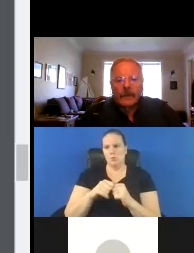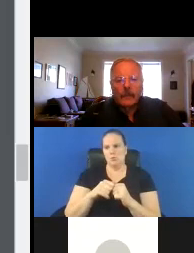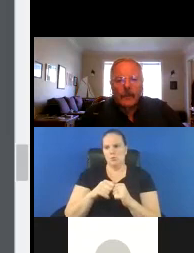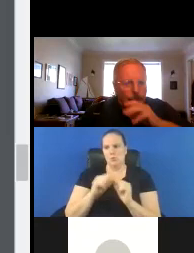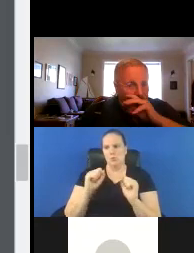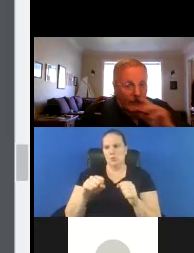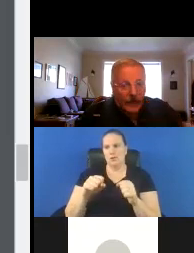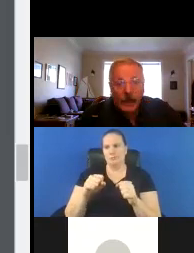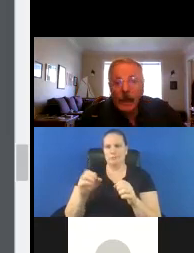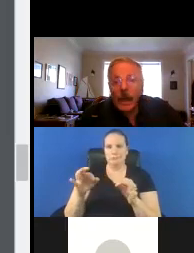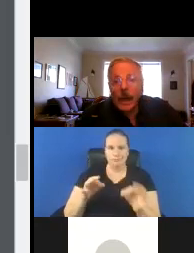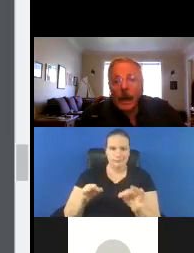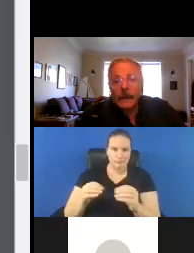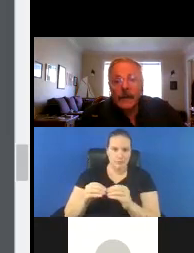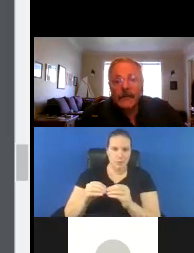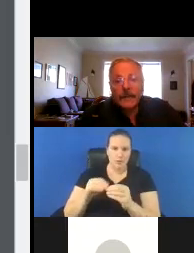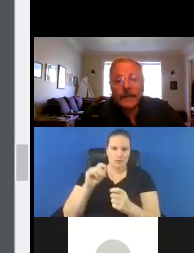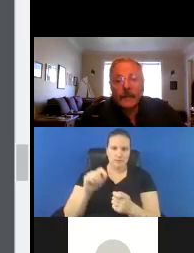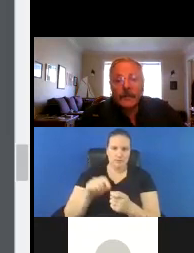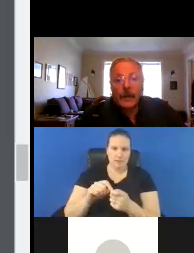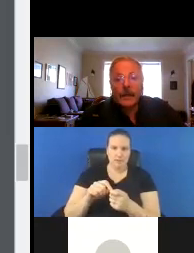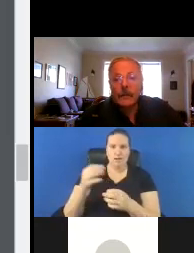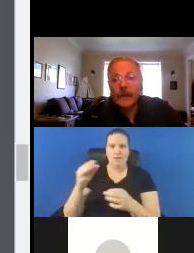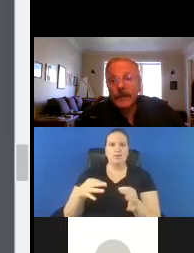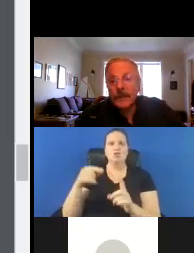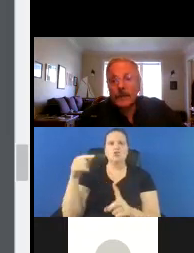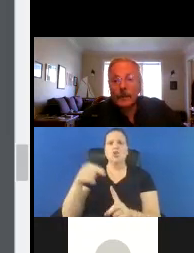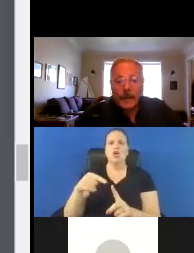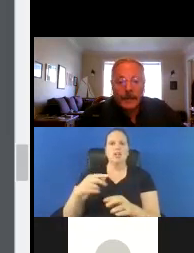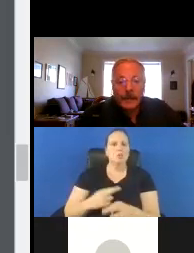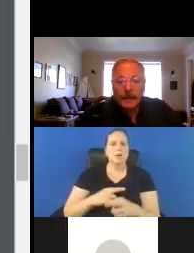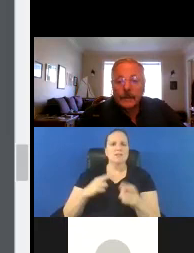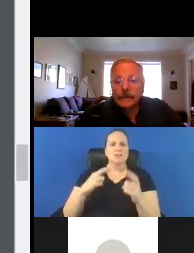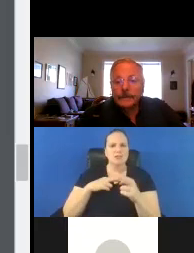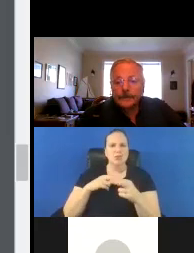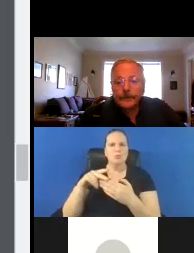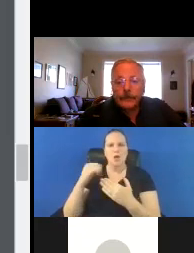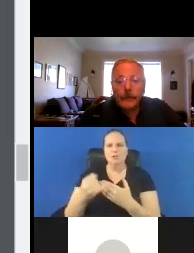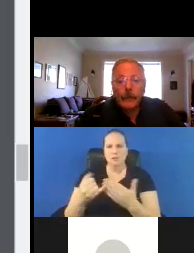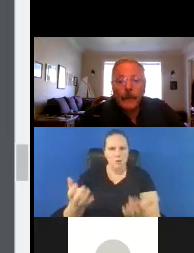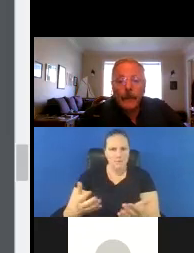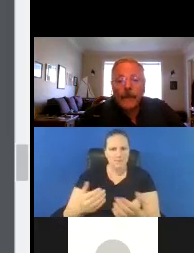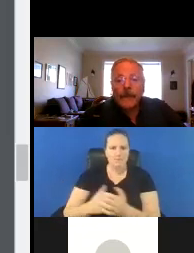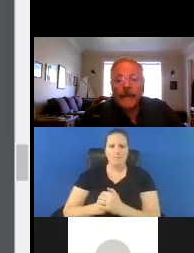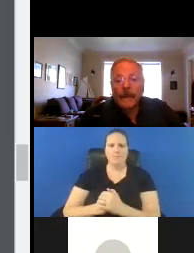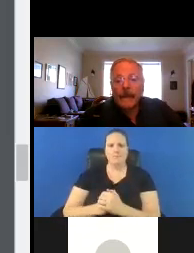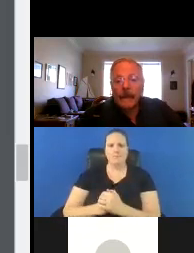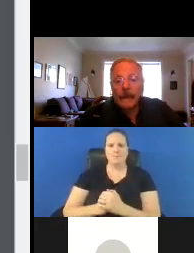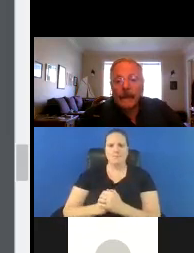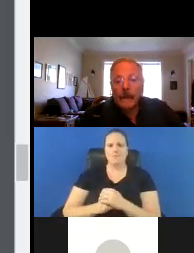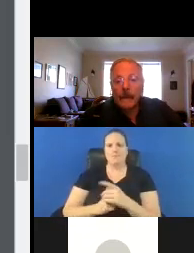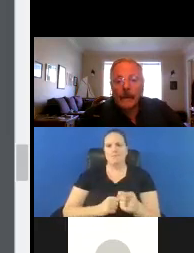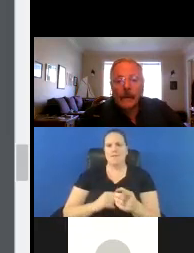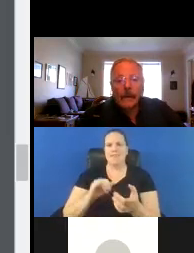give a little more specific definition of targeted residential projects. I think this is like referring